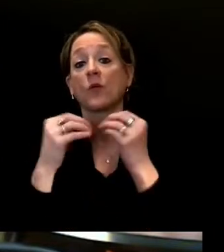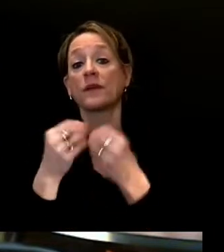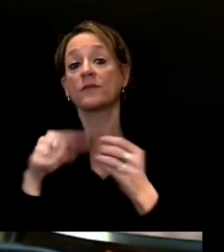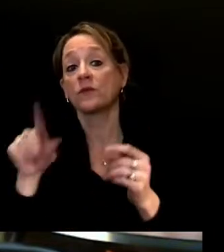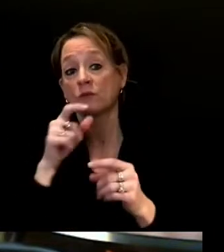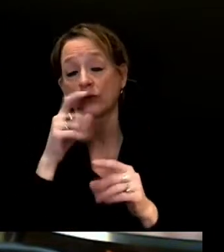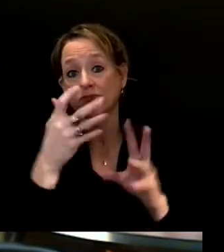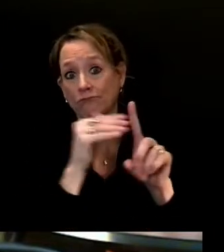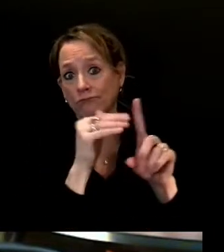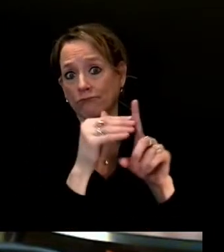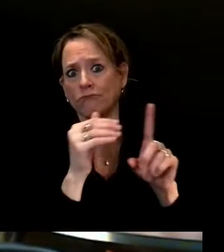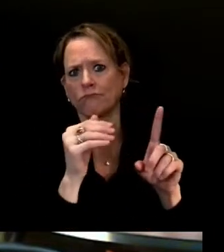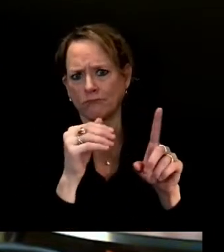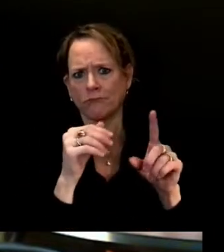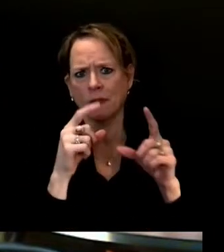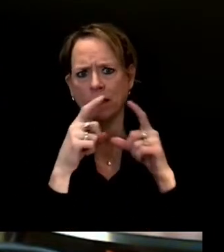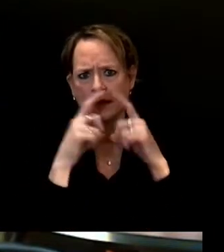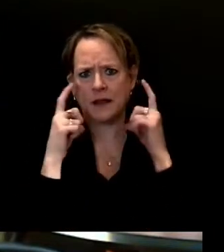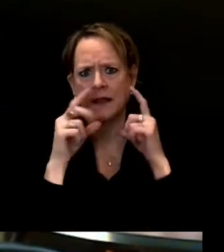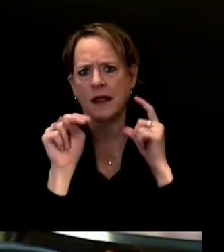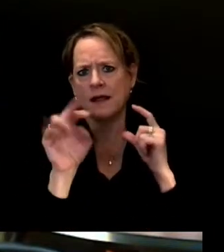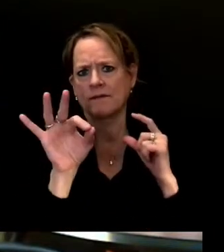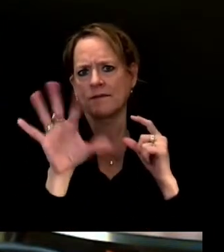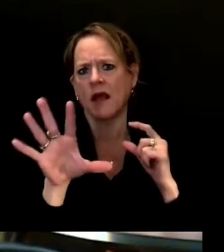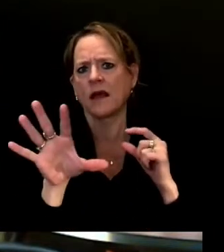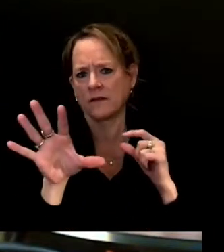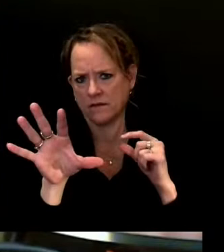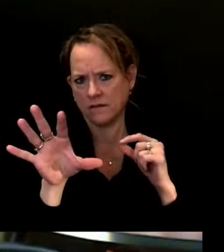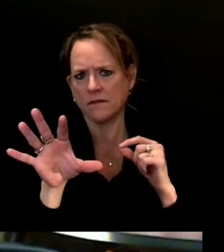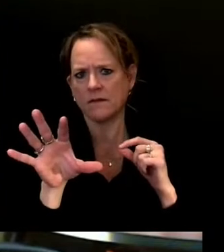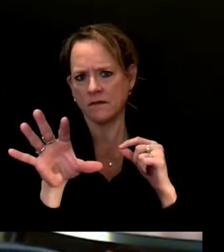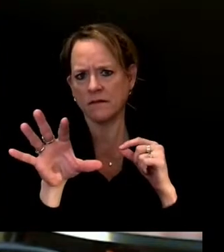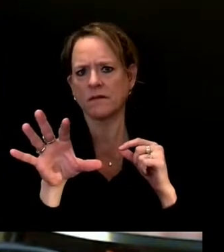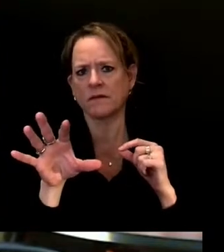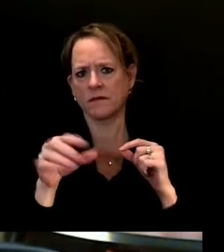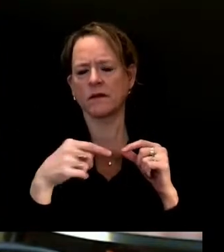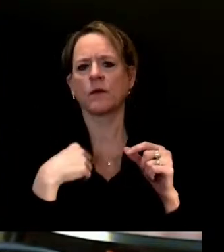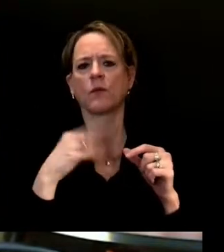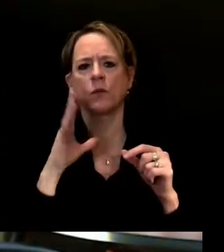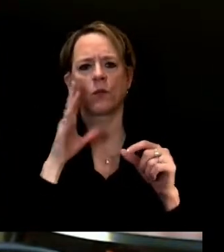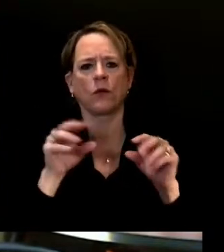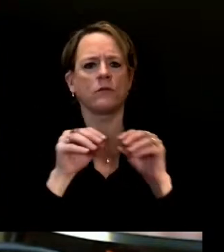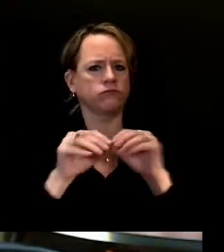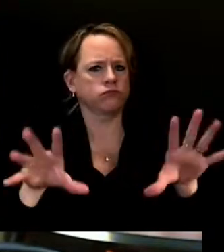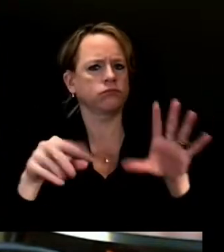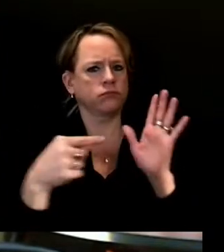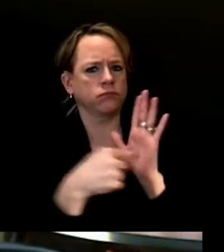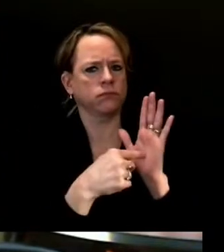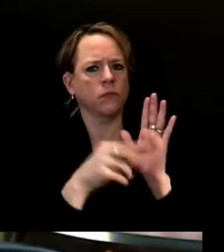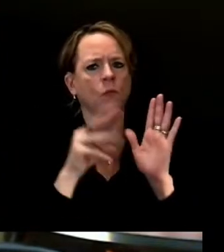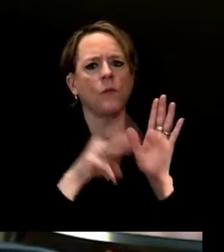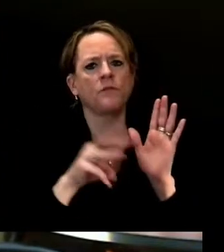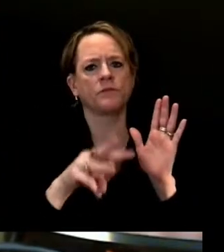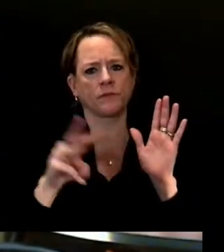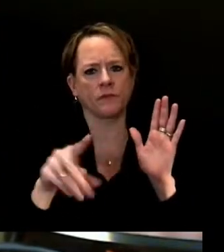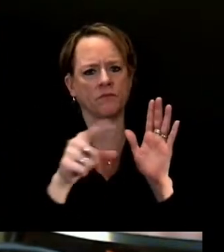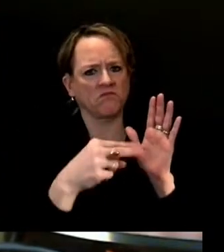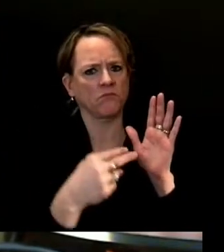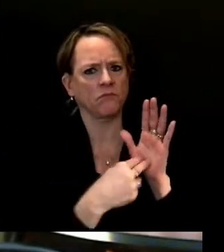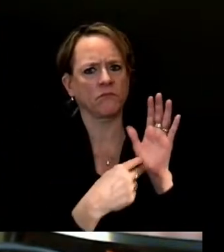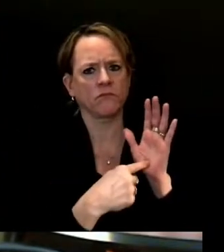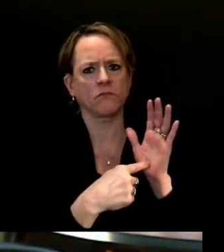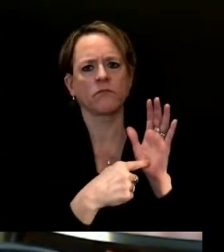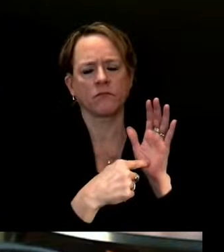website and link that we will circulate out. In addition, a great first step is to work with local public health partners and with